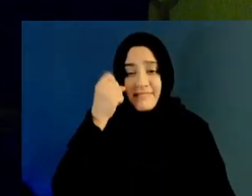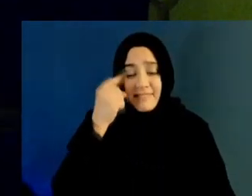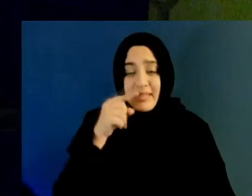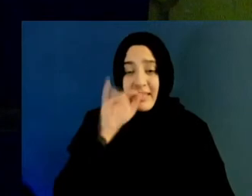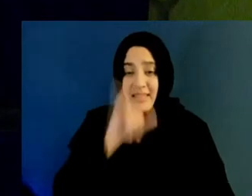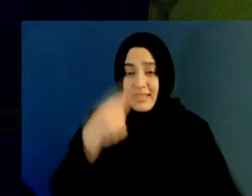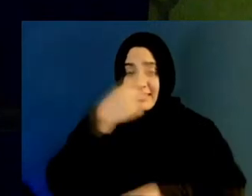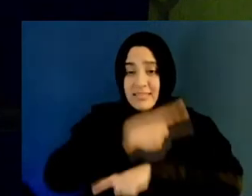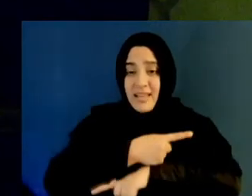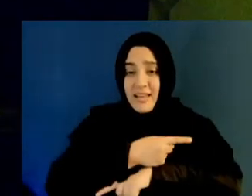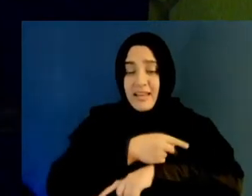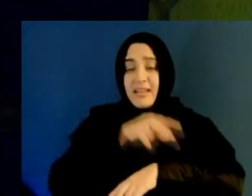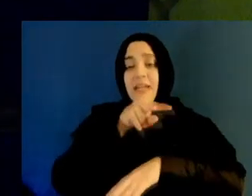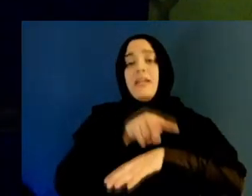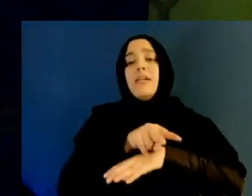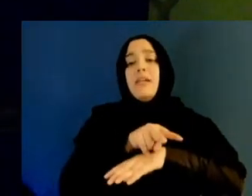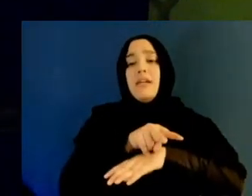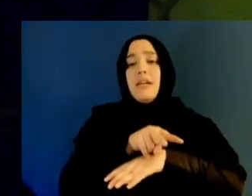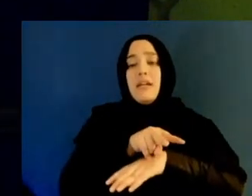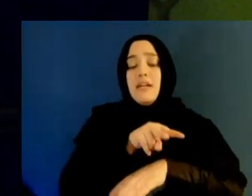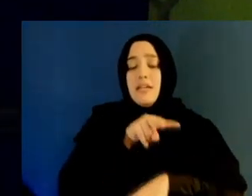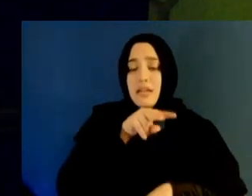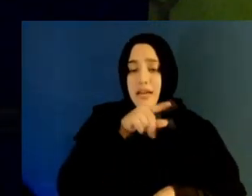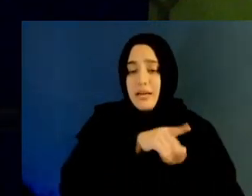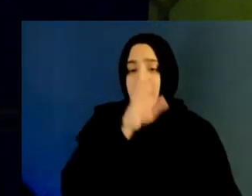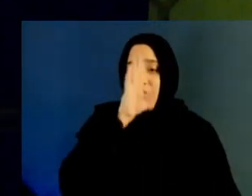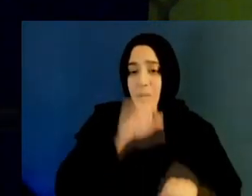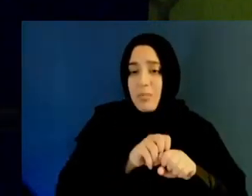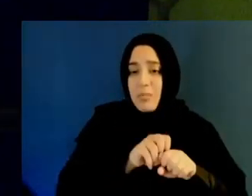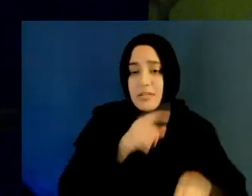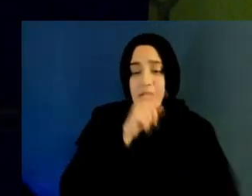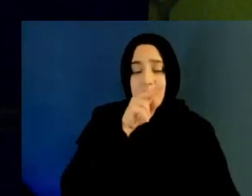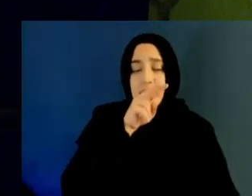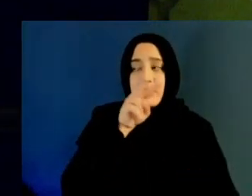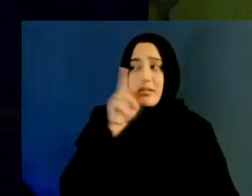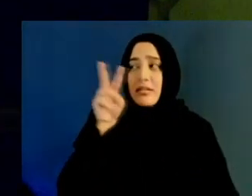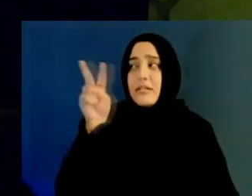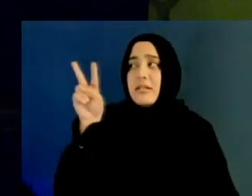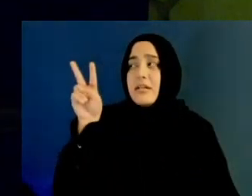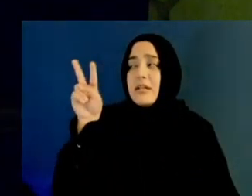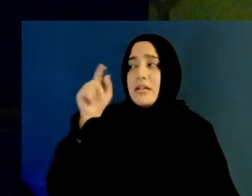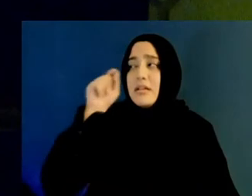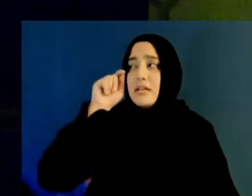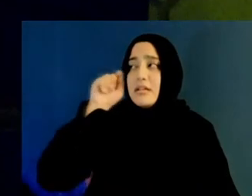cries out, Zainab, don't look, Zainab.